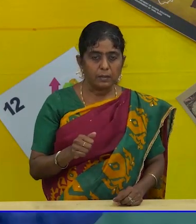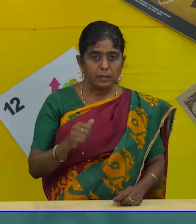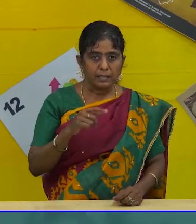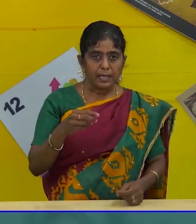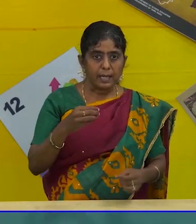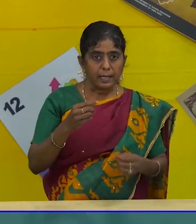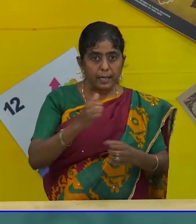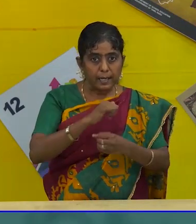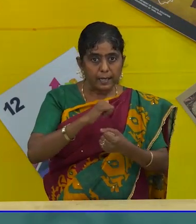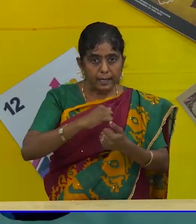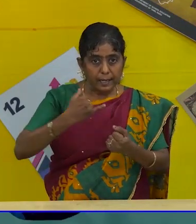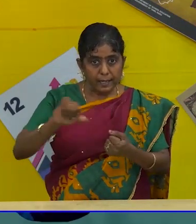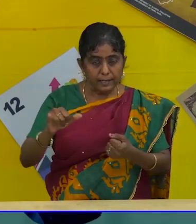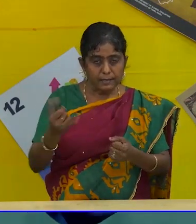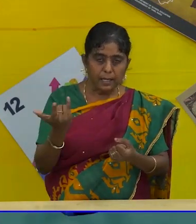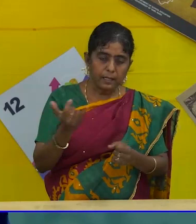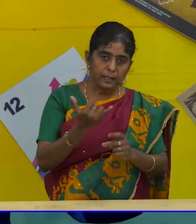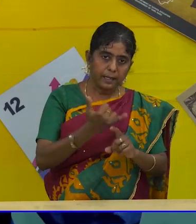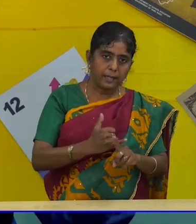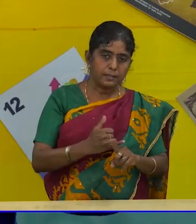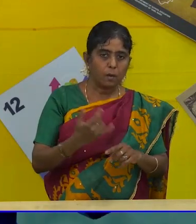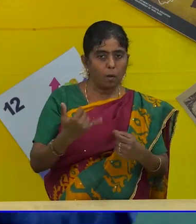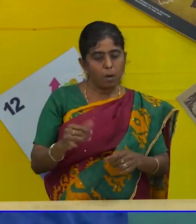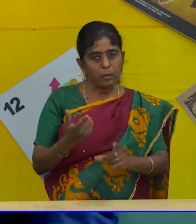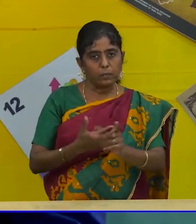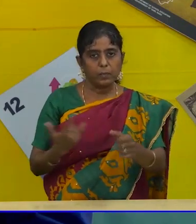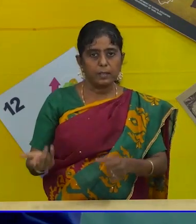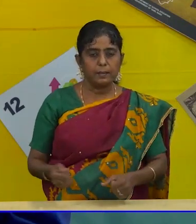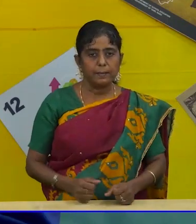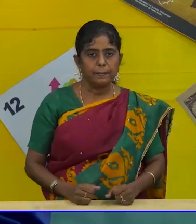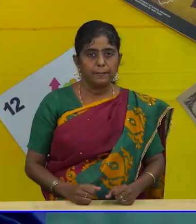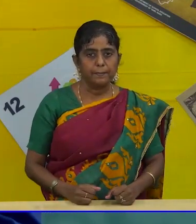we have to cancel either any one variable, either x or y.